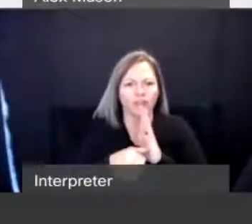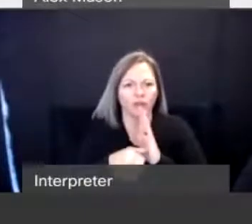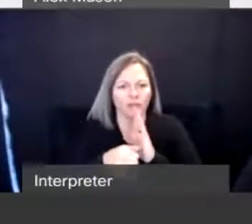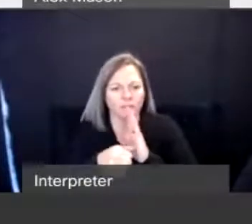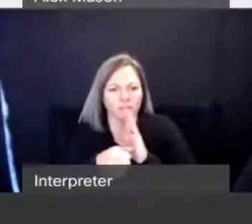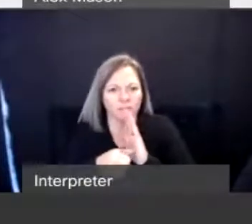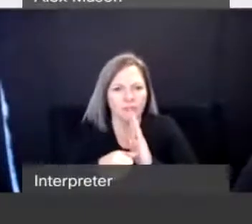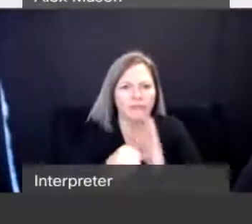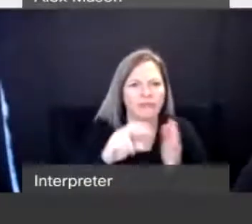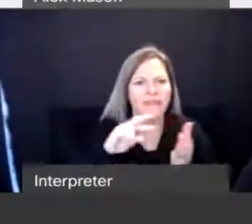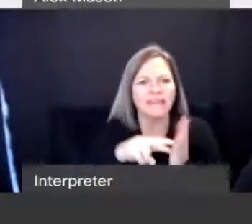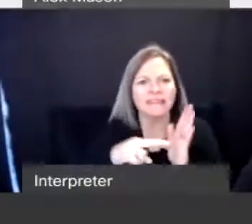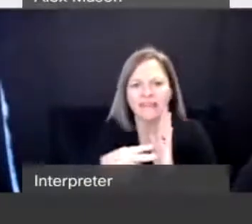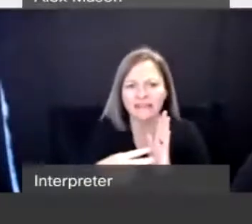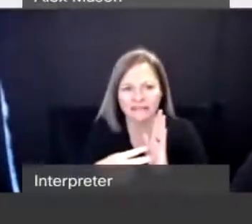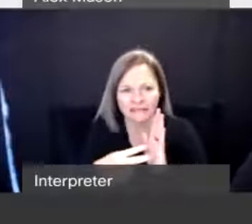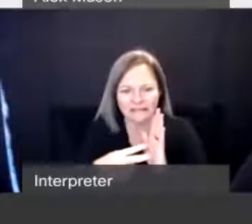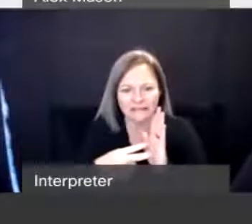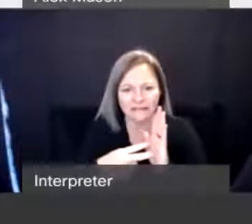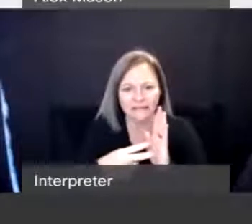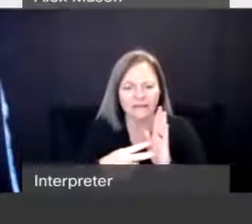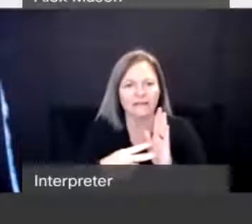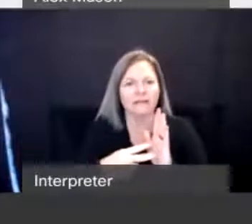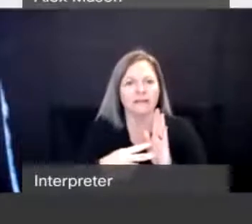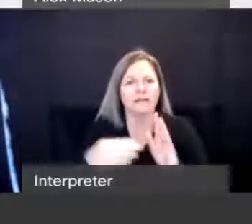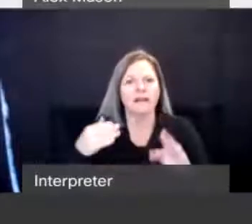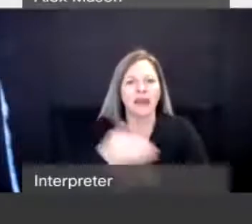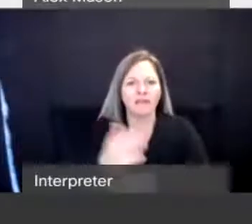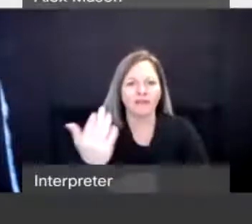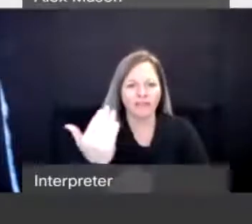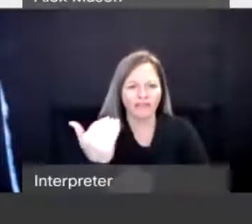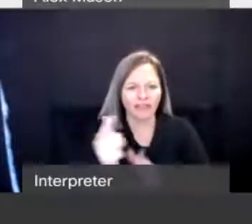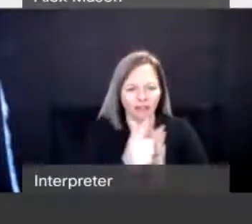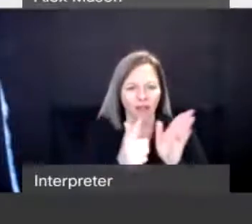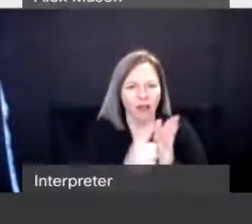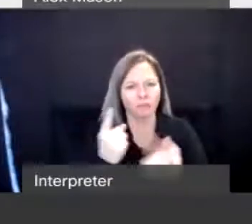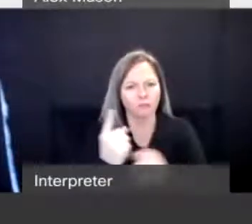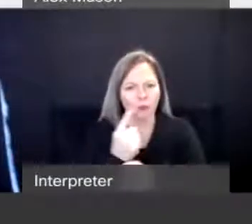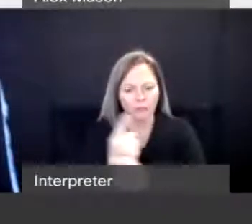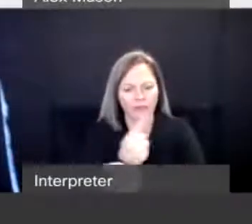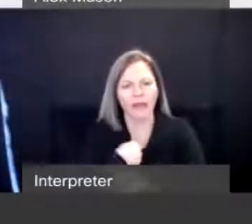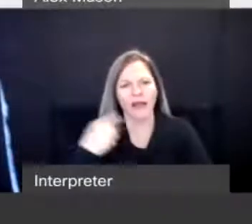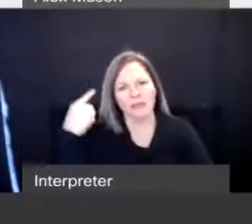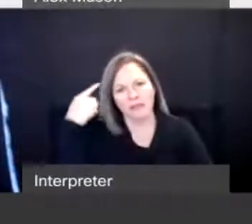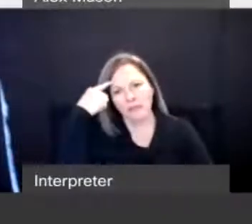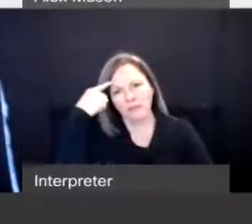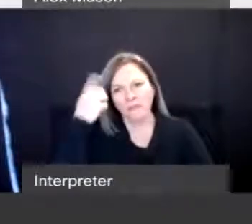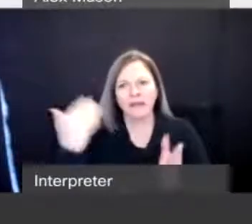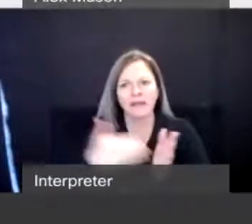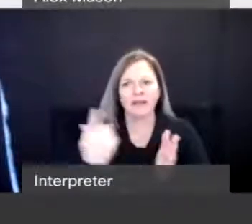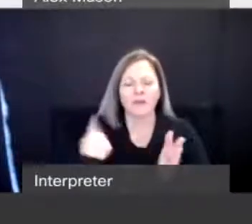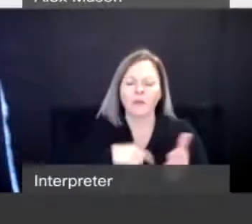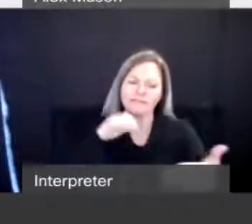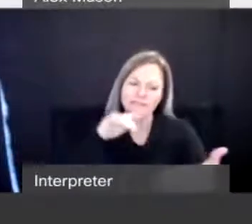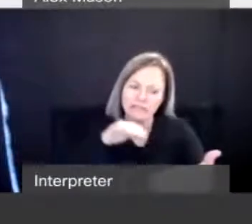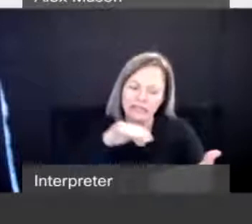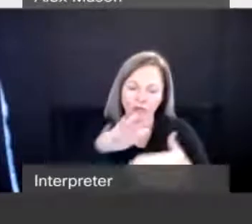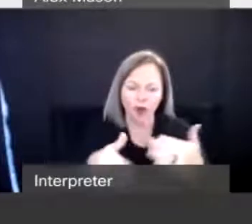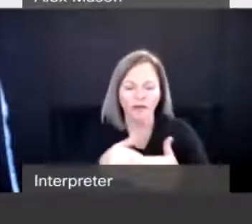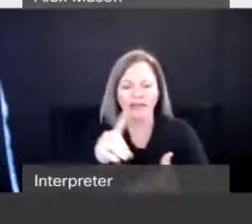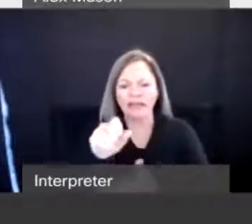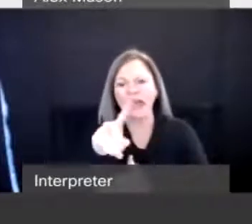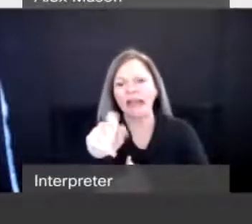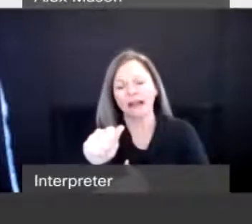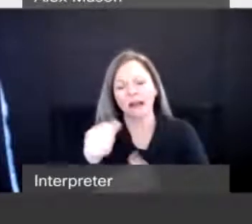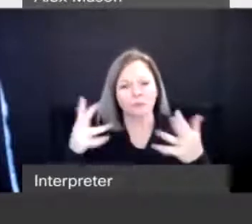intent of the after 15 law is appropriate. I think it just, again, we've studied the data, we've evaluated,